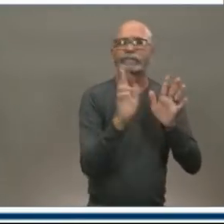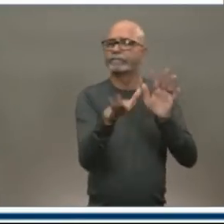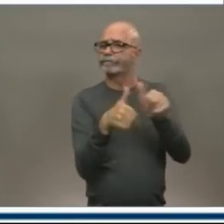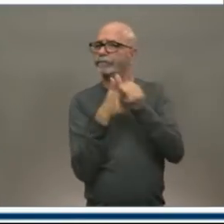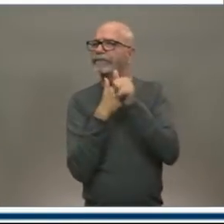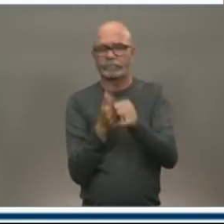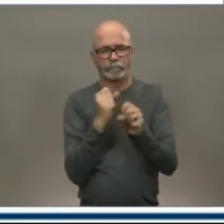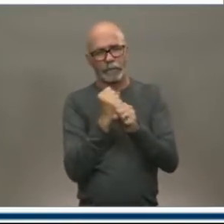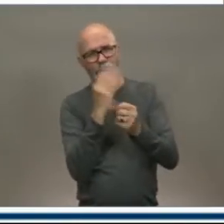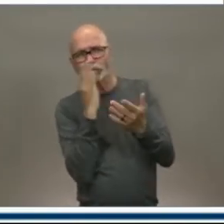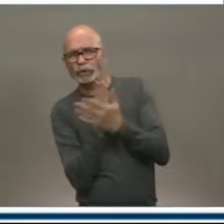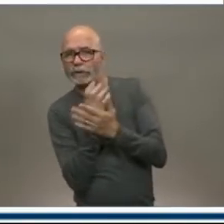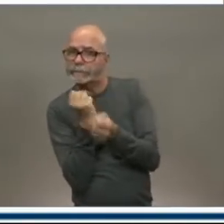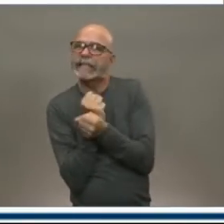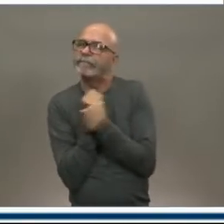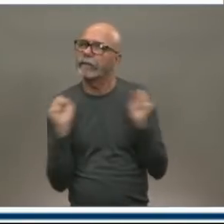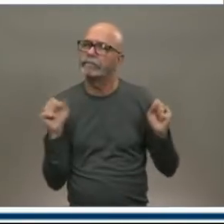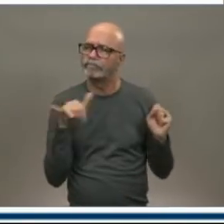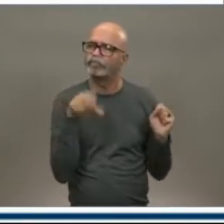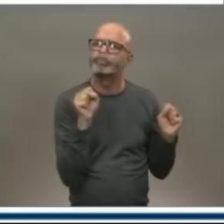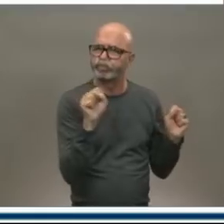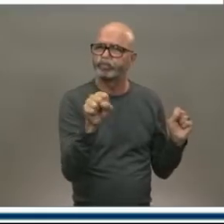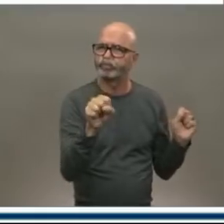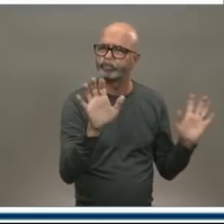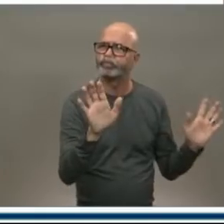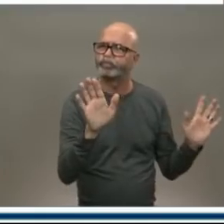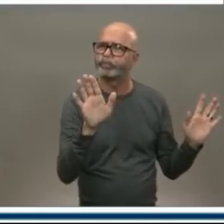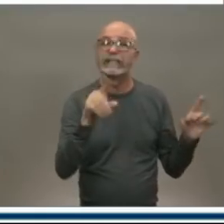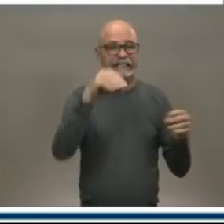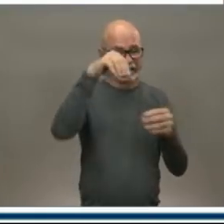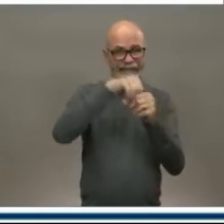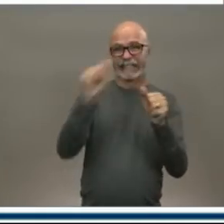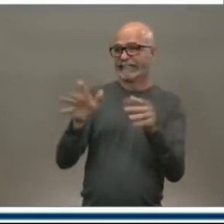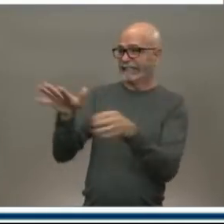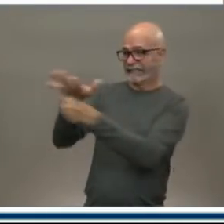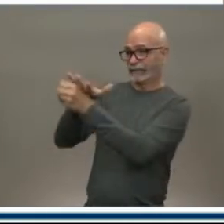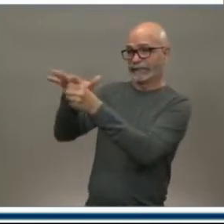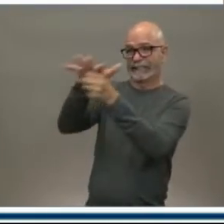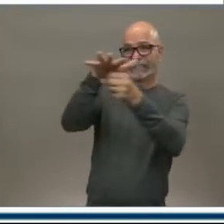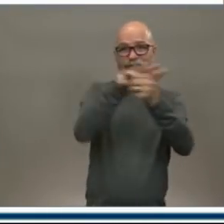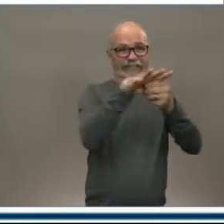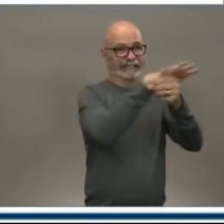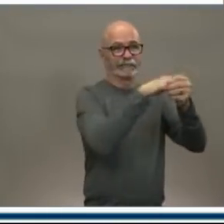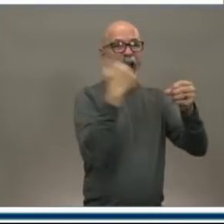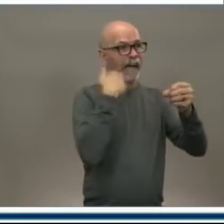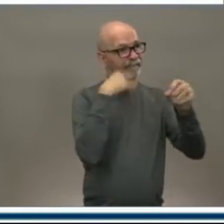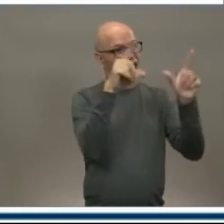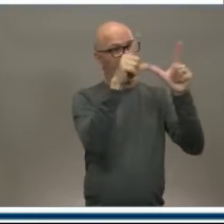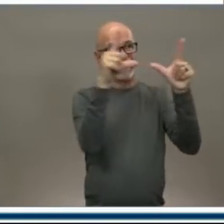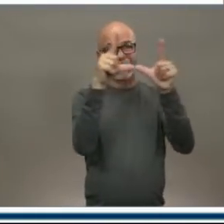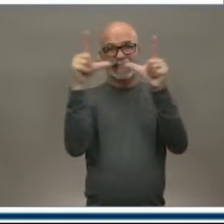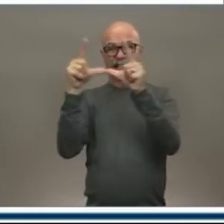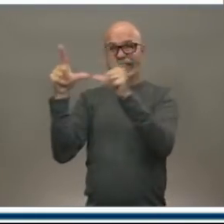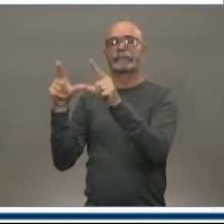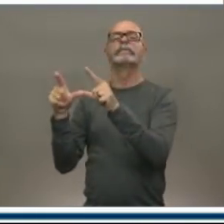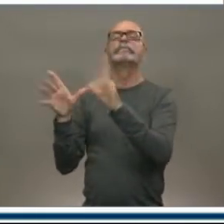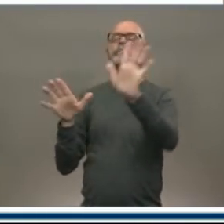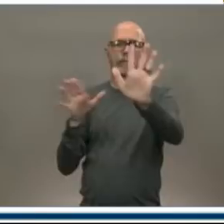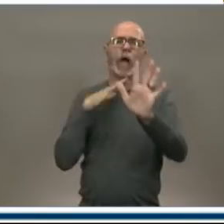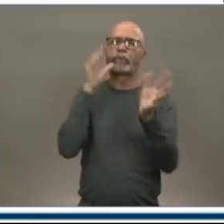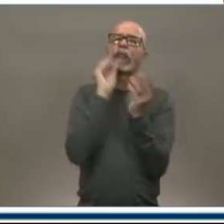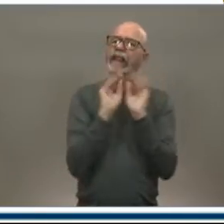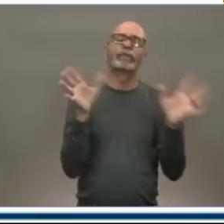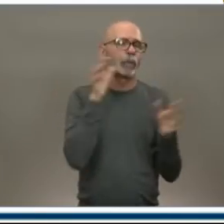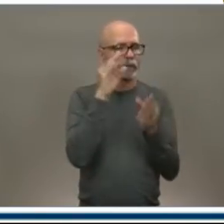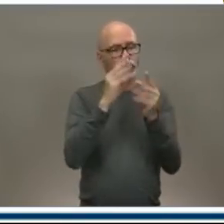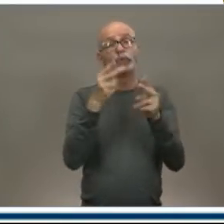safely within the kind of licensed establishments. So there'll be clarity coming really soon on that, Pat. Go